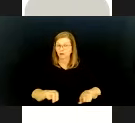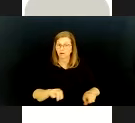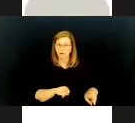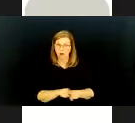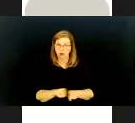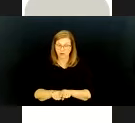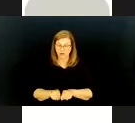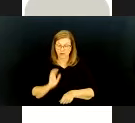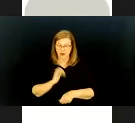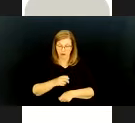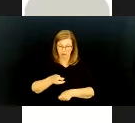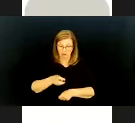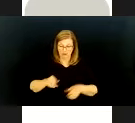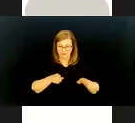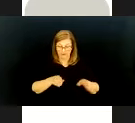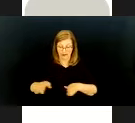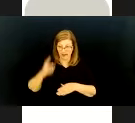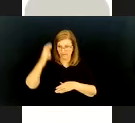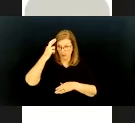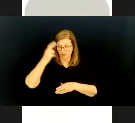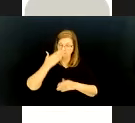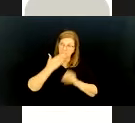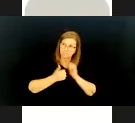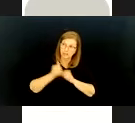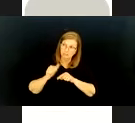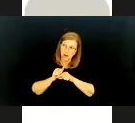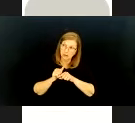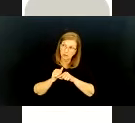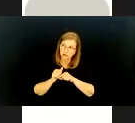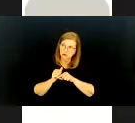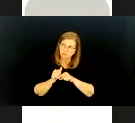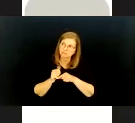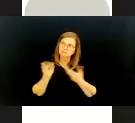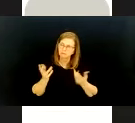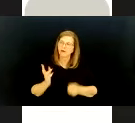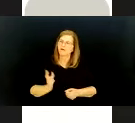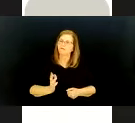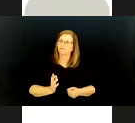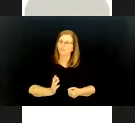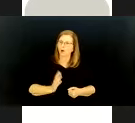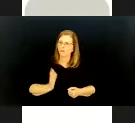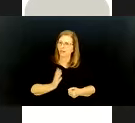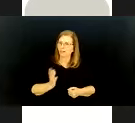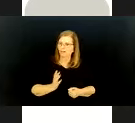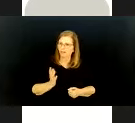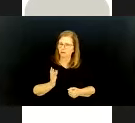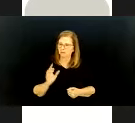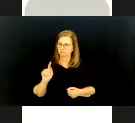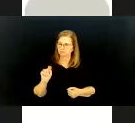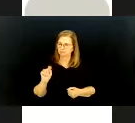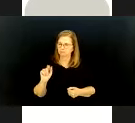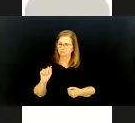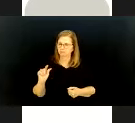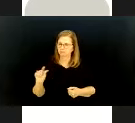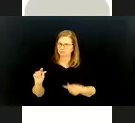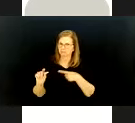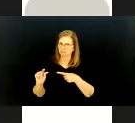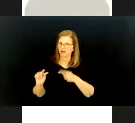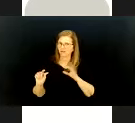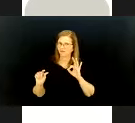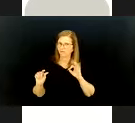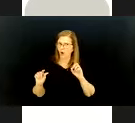transition planning purposes and best practice, we needed to make sure that we were using a formal assessment, which is the TAG, that's our formal assessment.